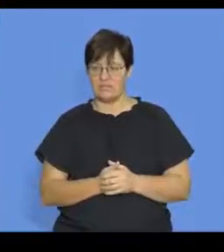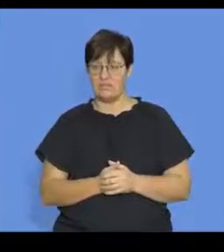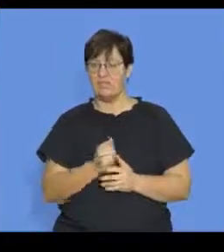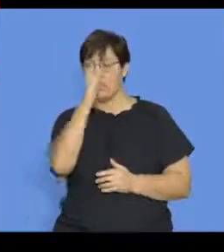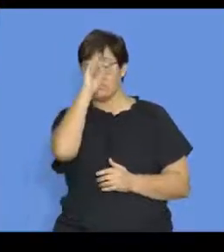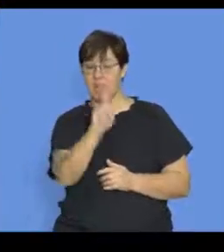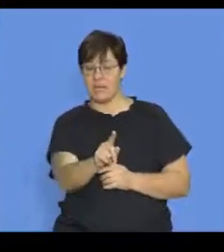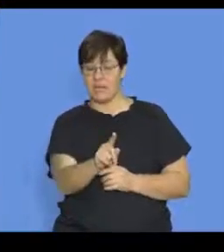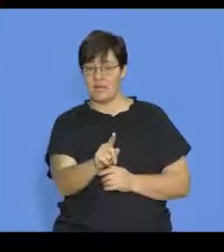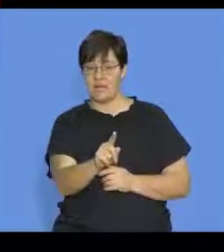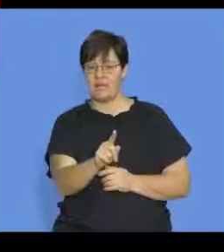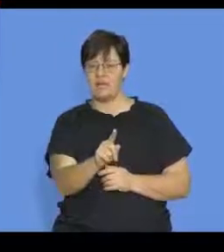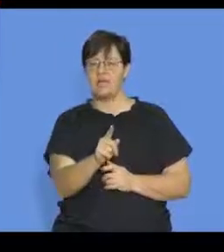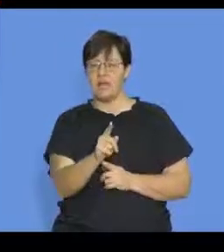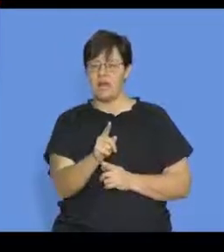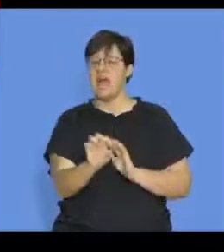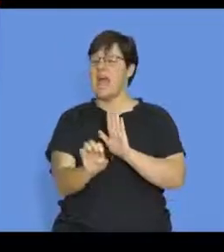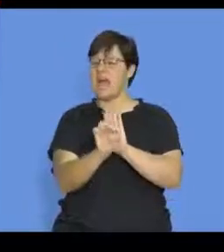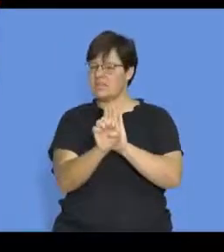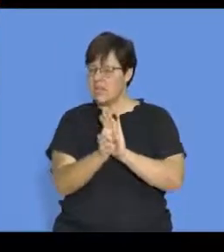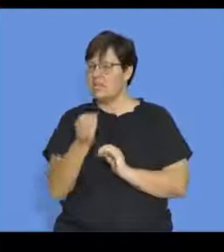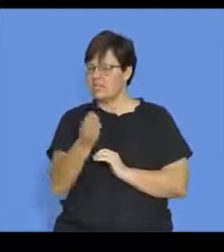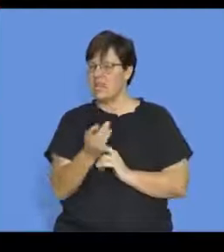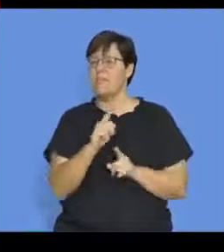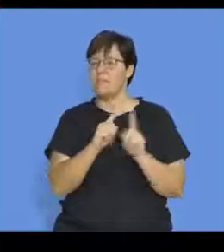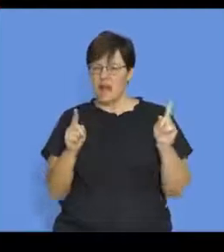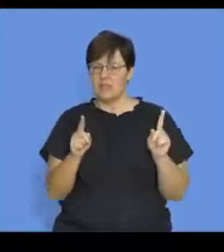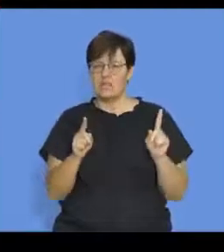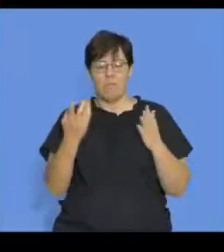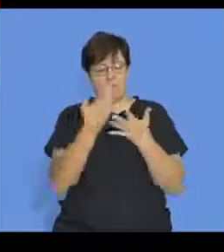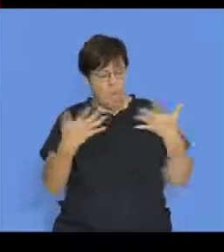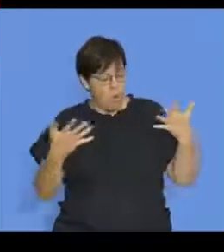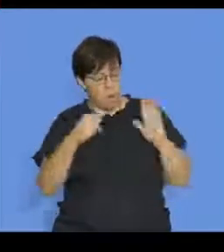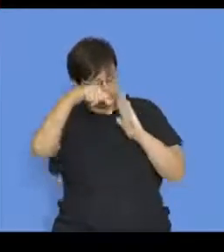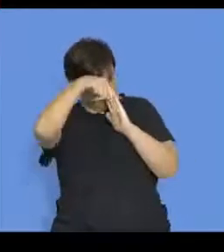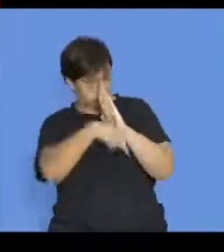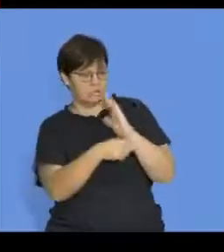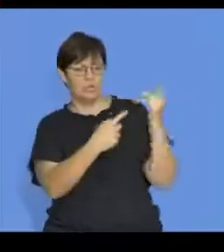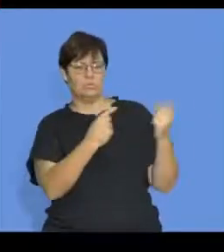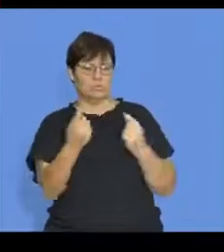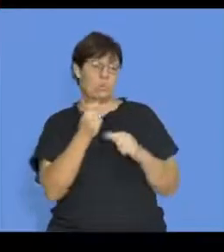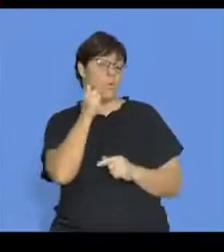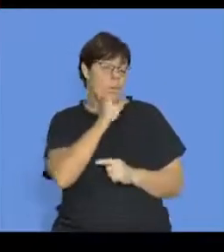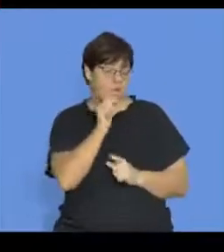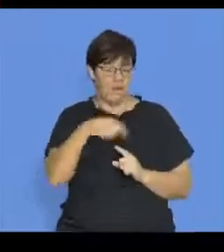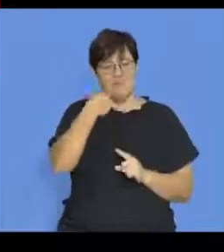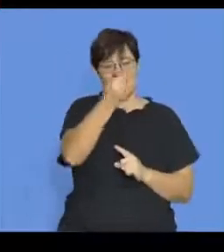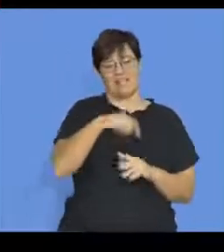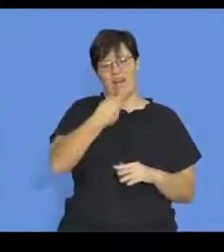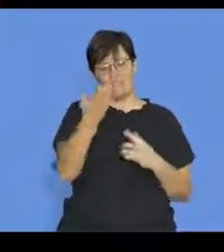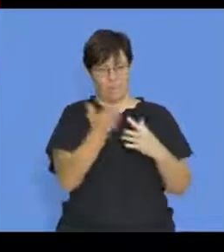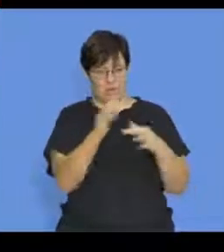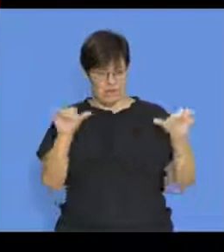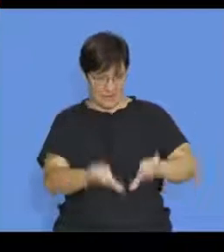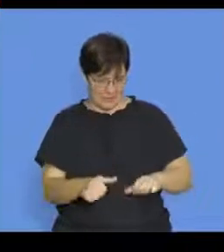us. Right, so remember, guys, I'm just putting up an example, but I'm going to do this in much detail in our